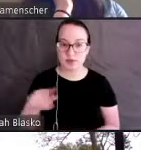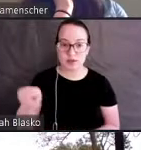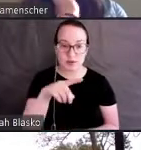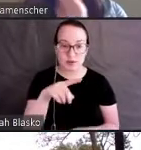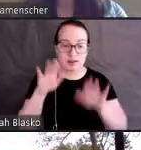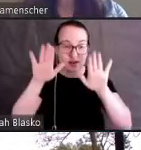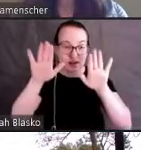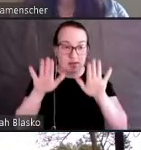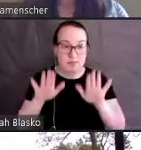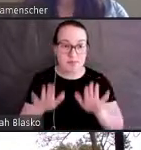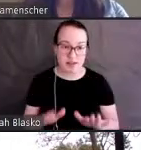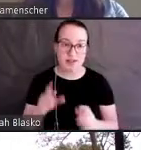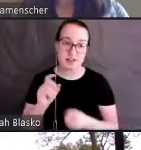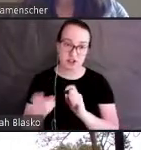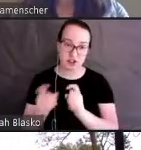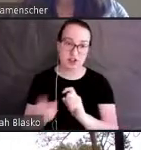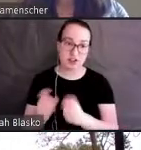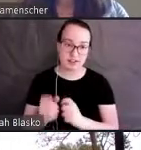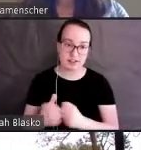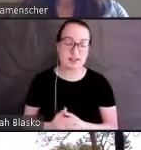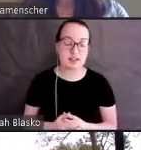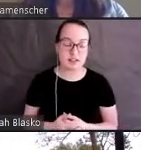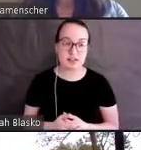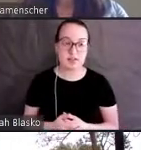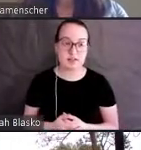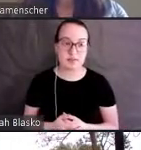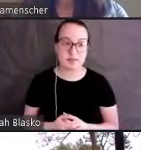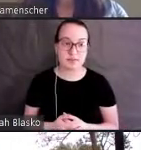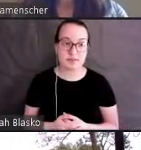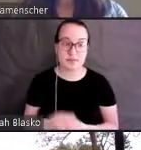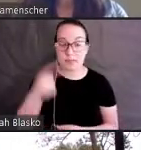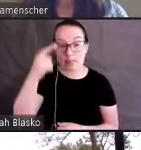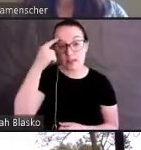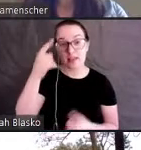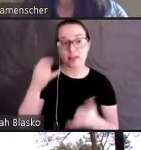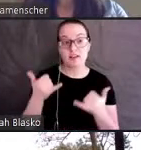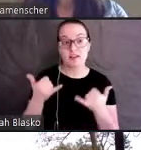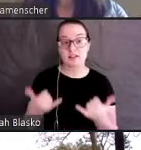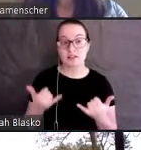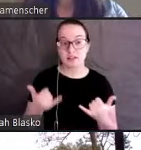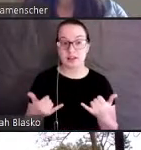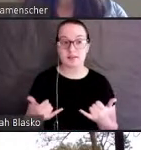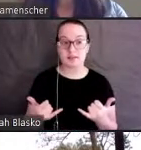amazingly generous. And I think today